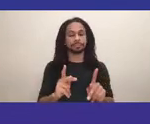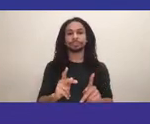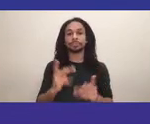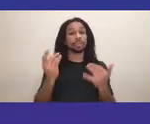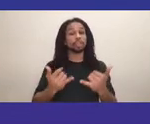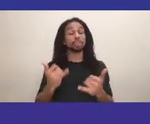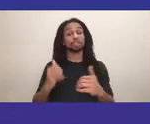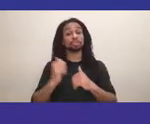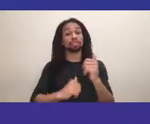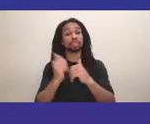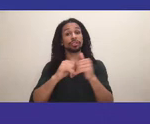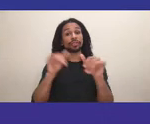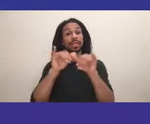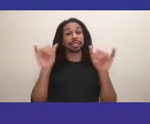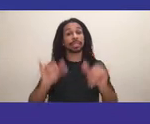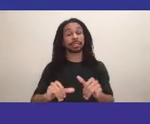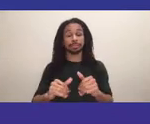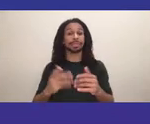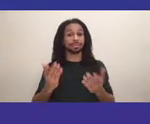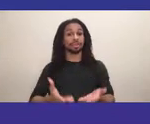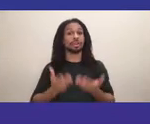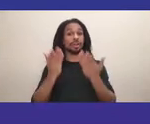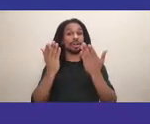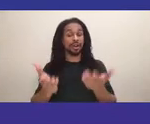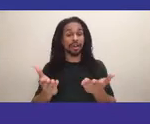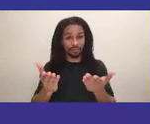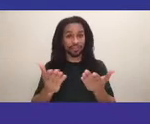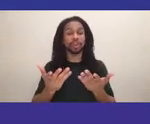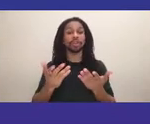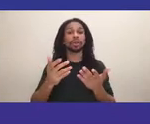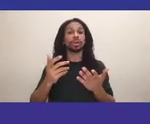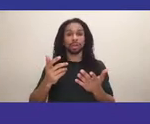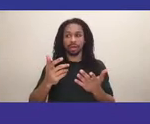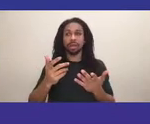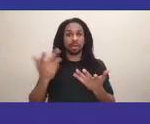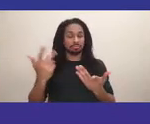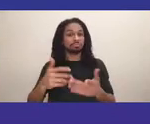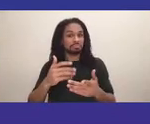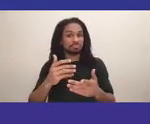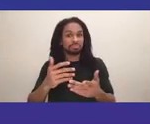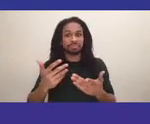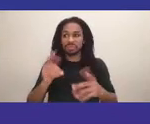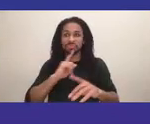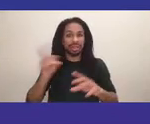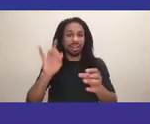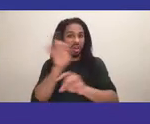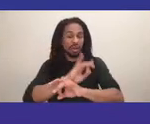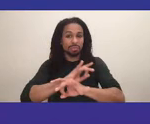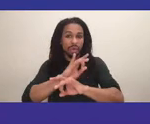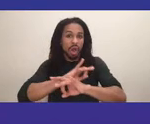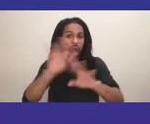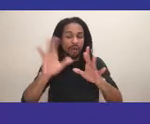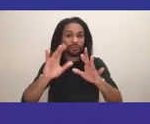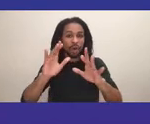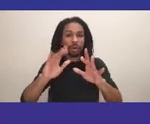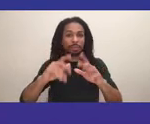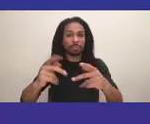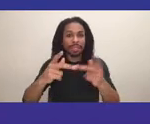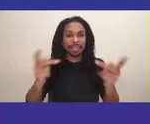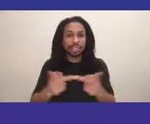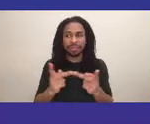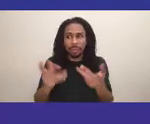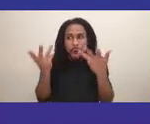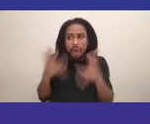allowed a crisis like the pandemic to exacerbate conditions that were already dire prior to its arrival. So what do we do